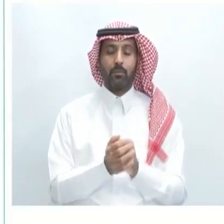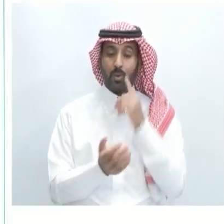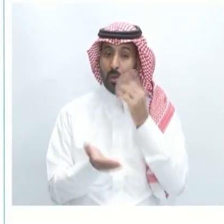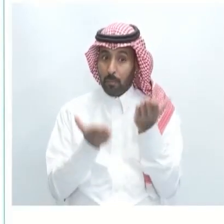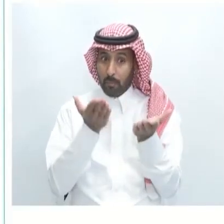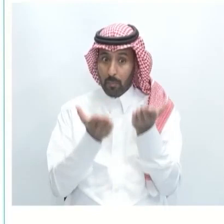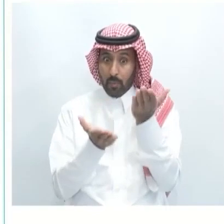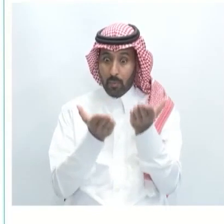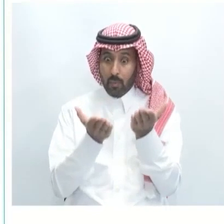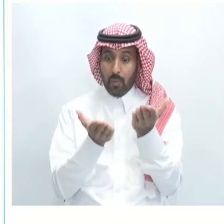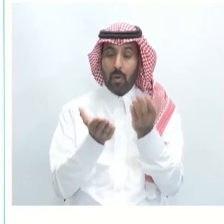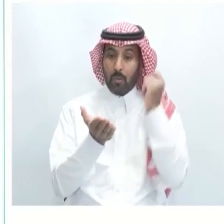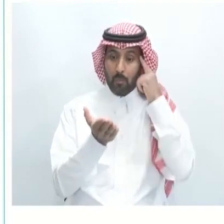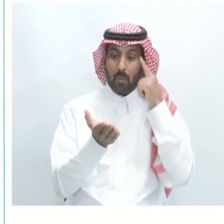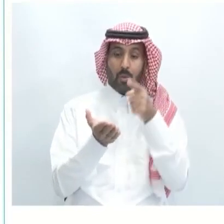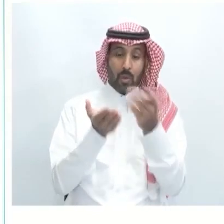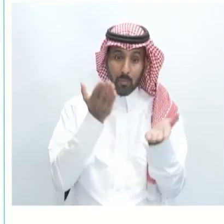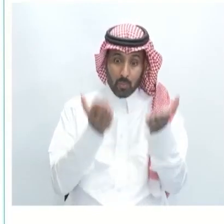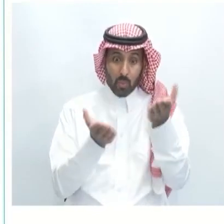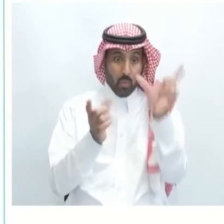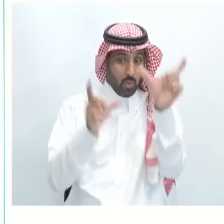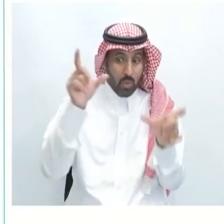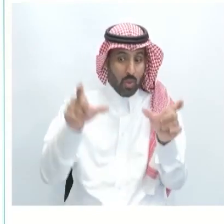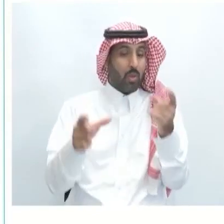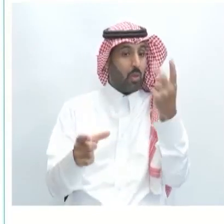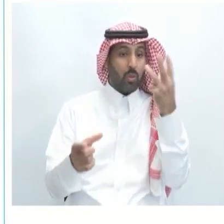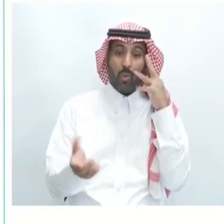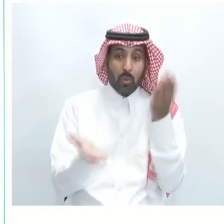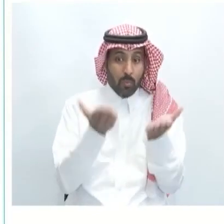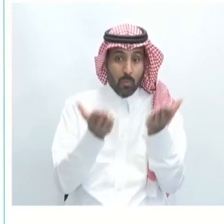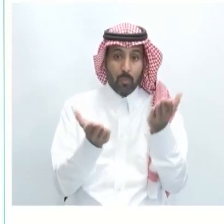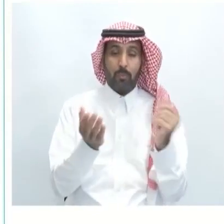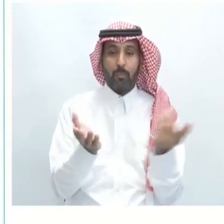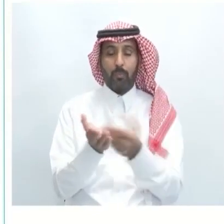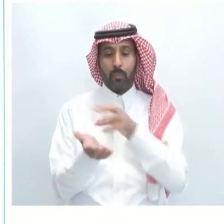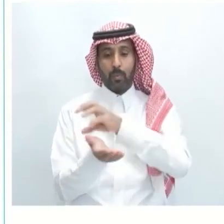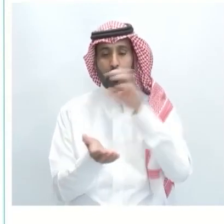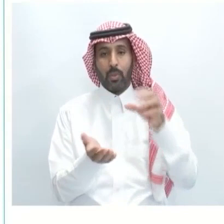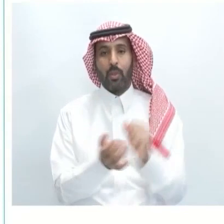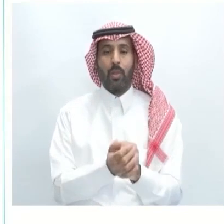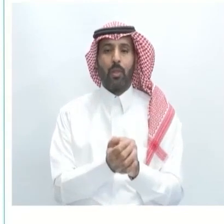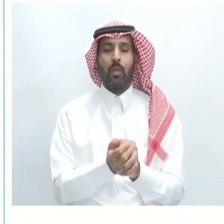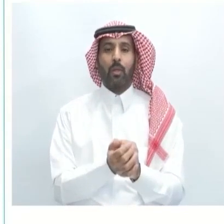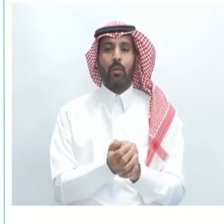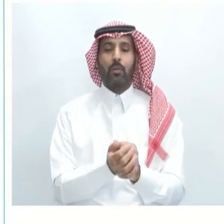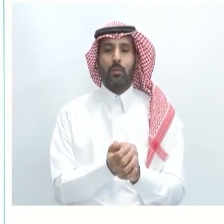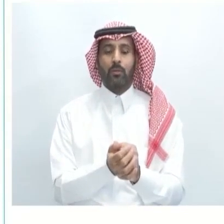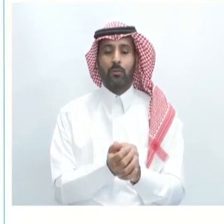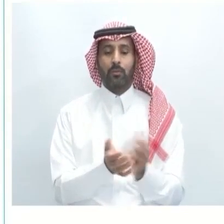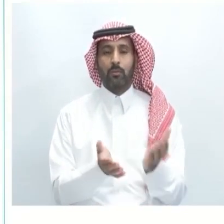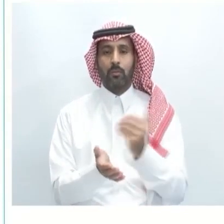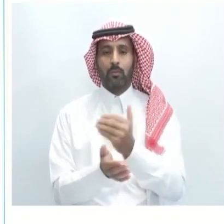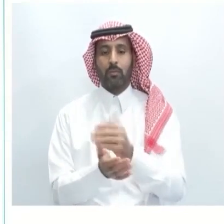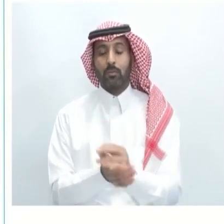comparison. Maybe you have an idea about comparing two things, three things together. These are the transition words that you're going to